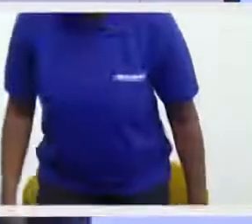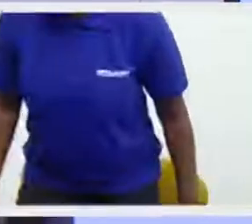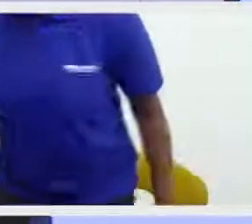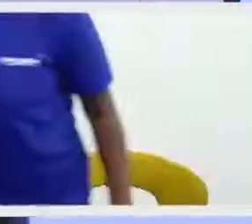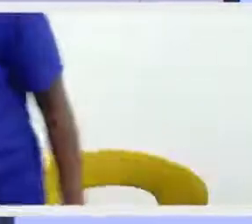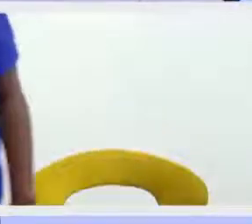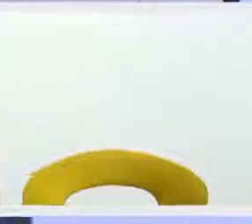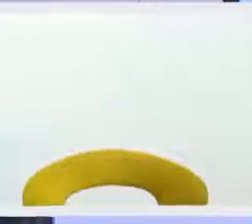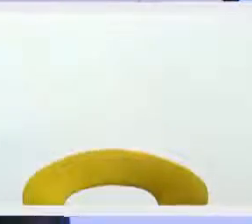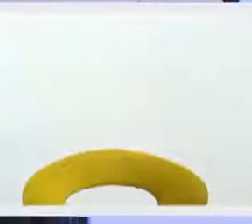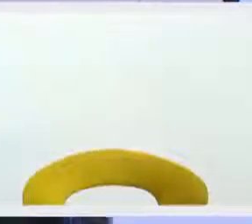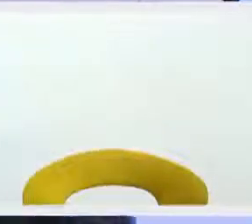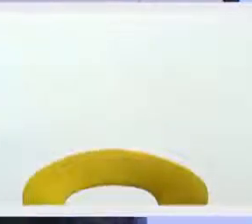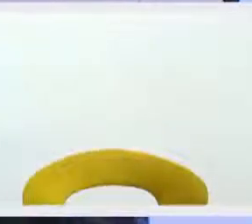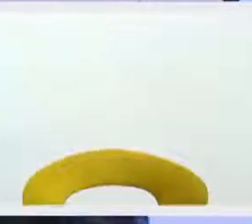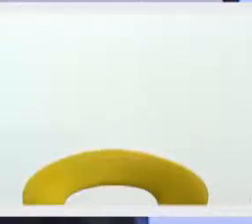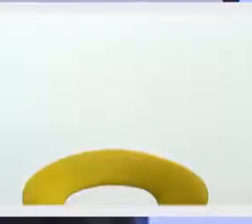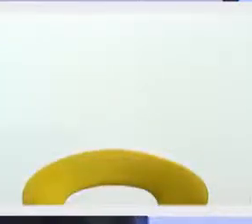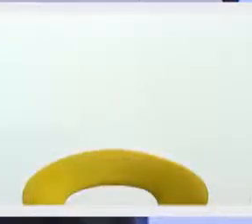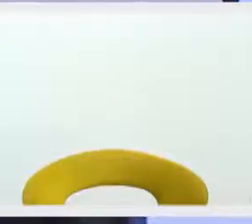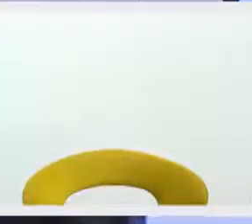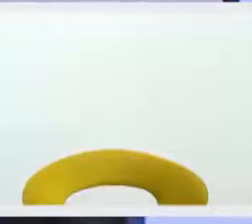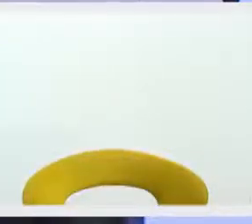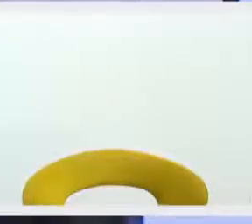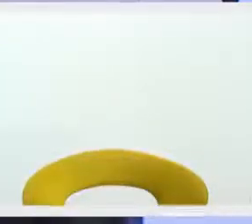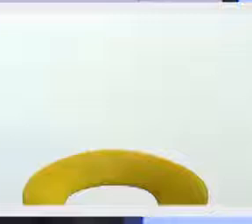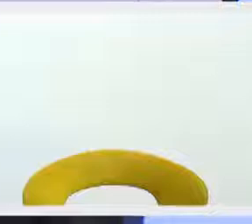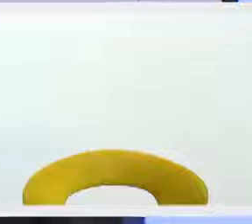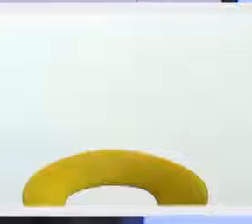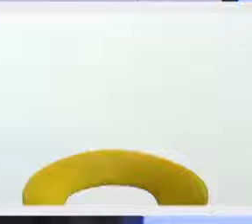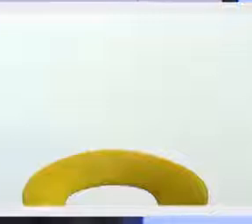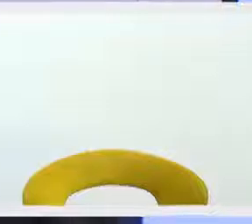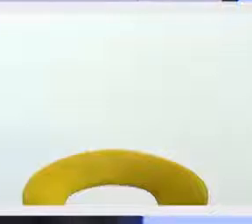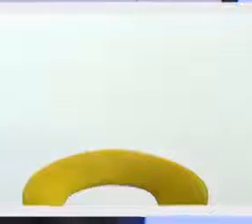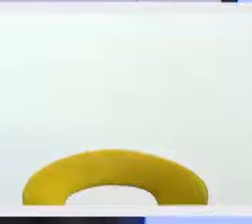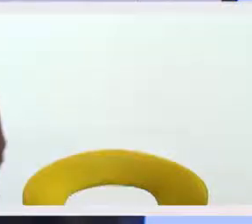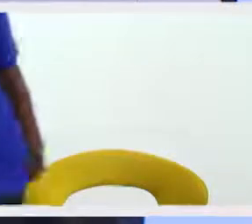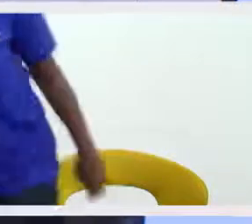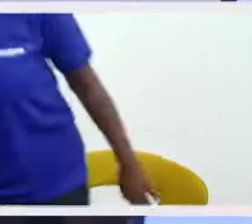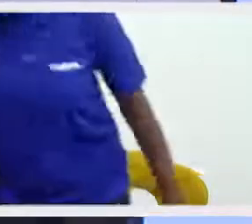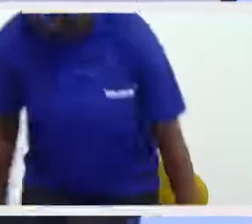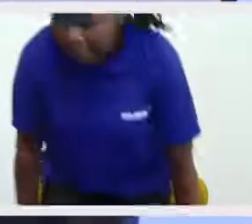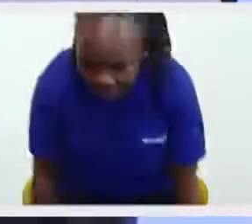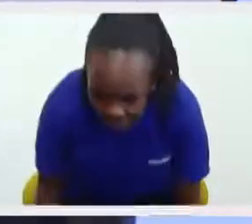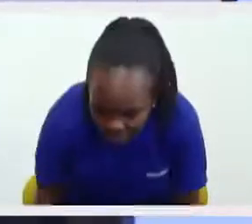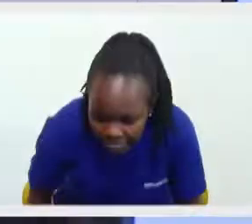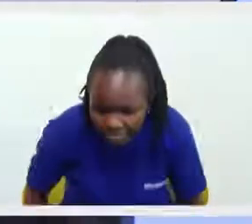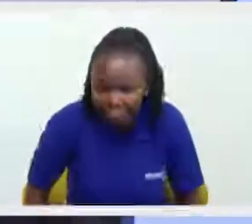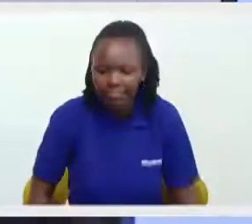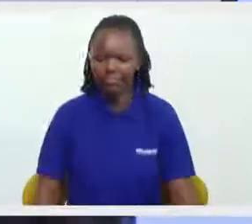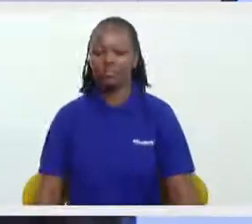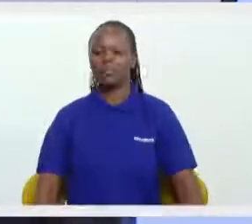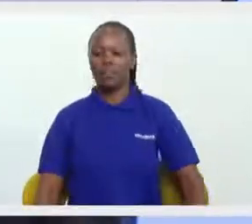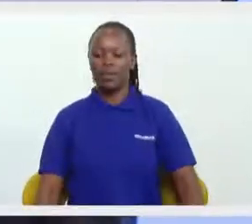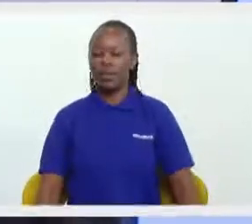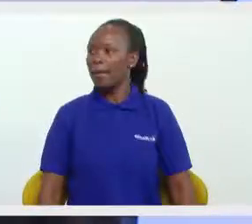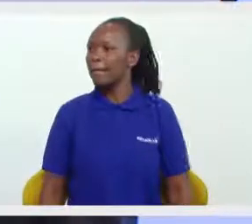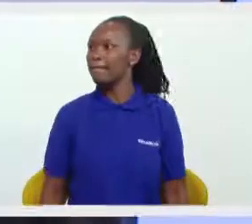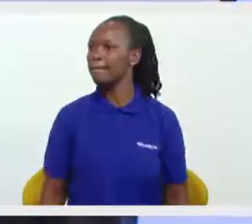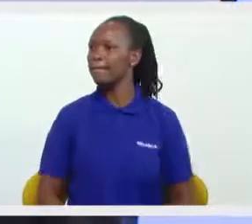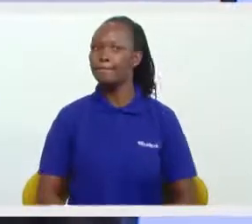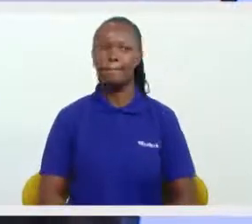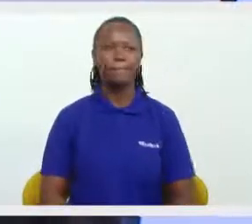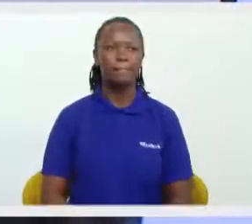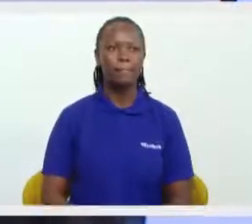actually have a transcript of the podcast itself. And so this is inaccessible. I'm going to press play and let's